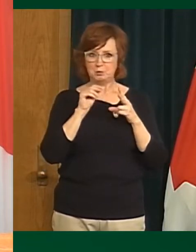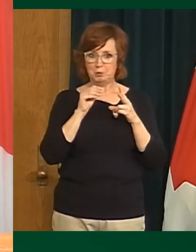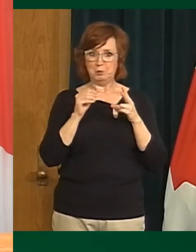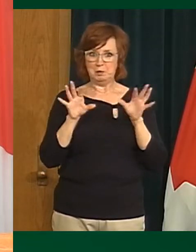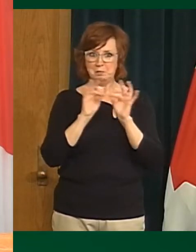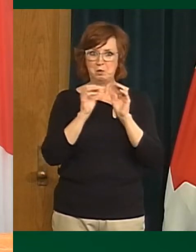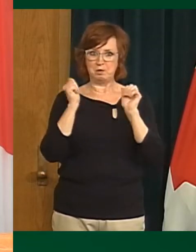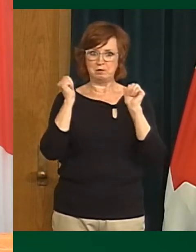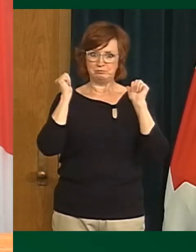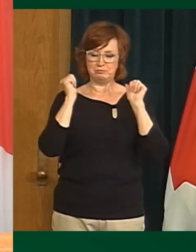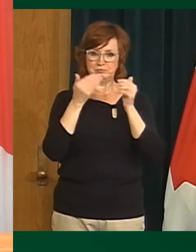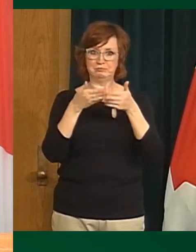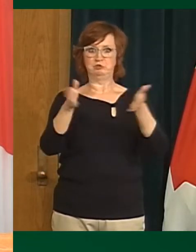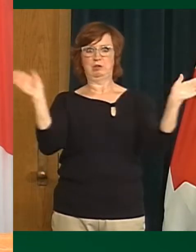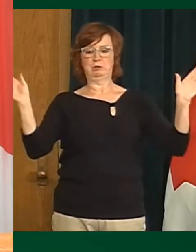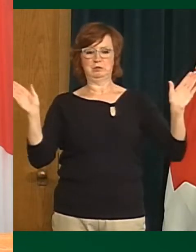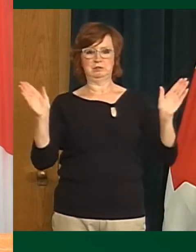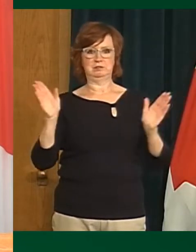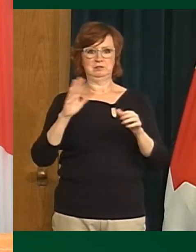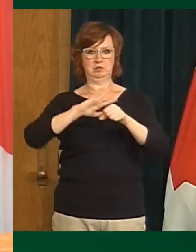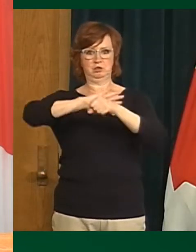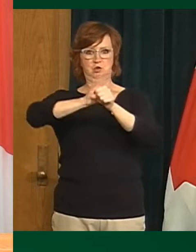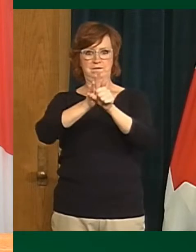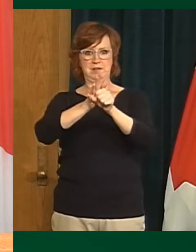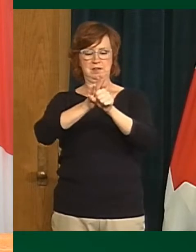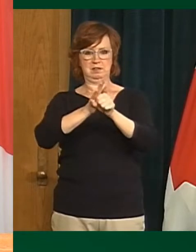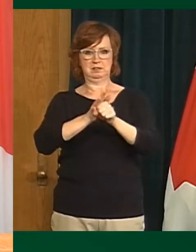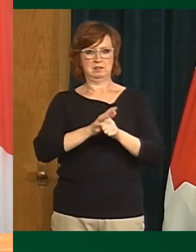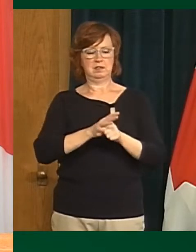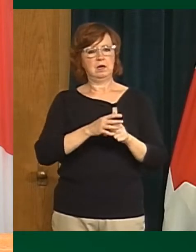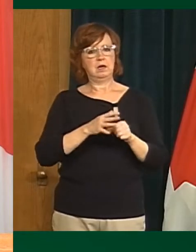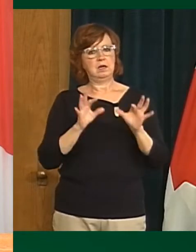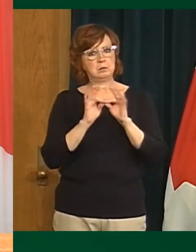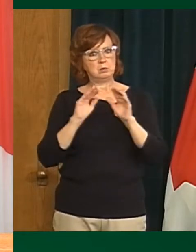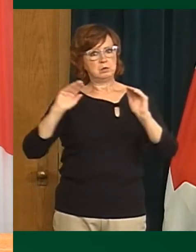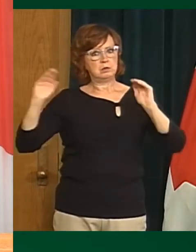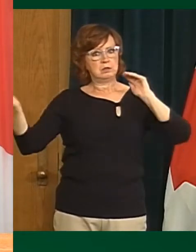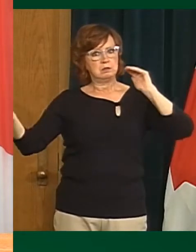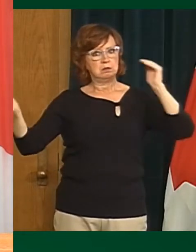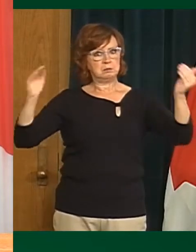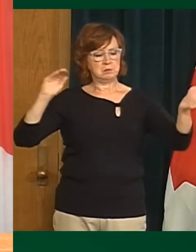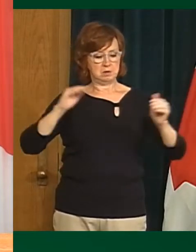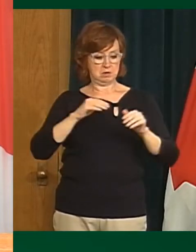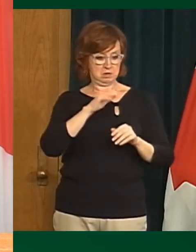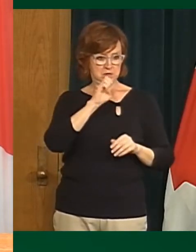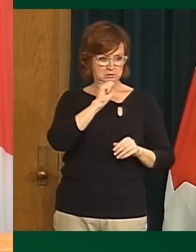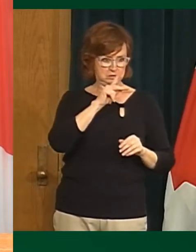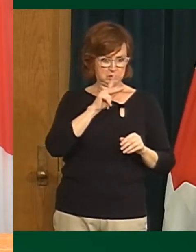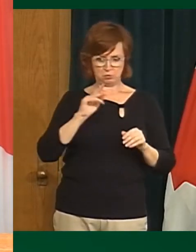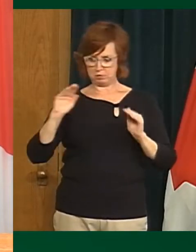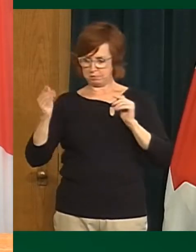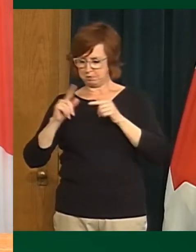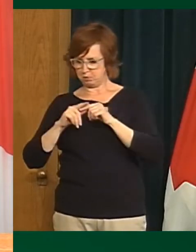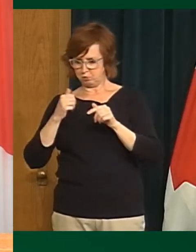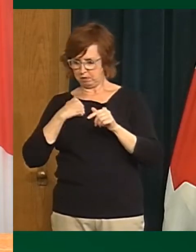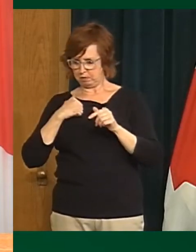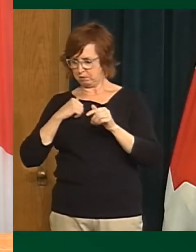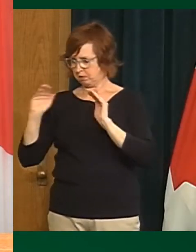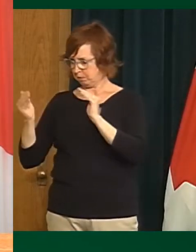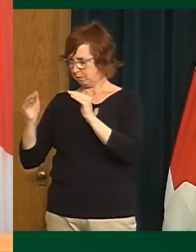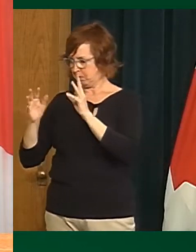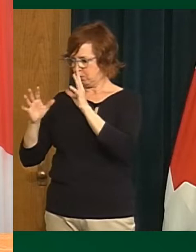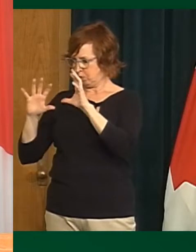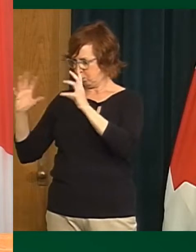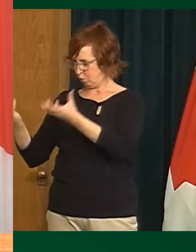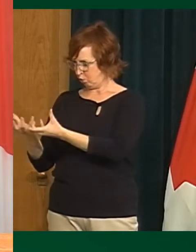understand, is it different or similar to what's happening throughout Canada or the rest of the world. So if we look at our total case numbers as